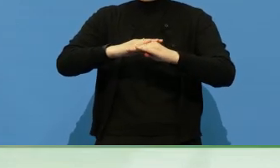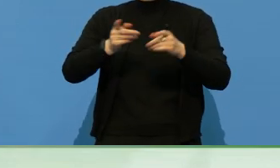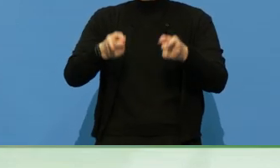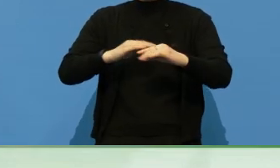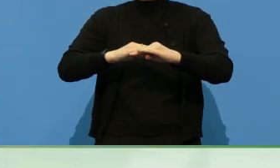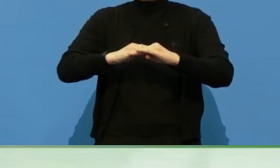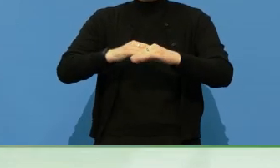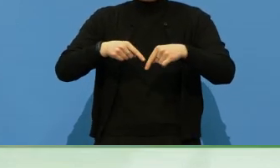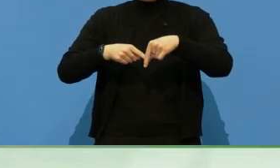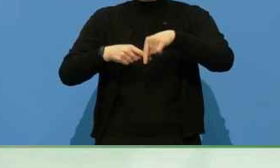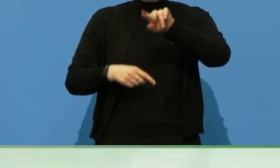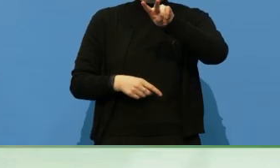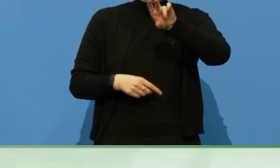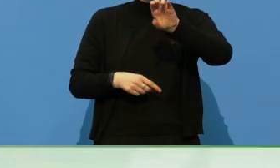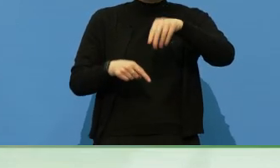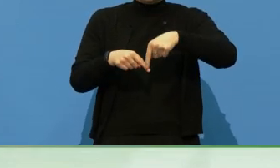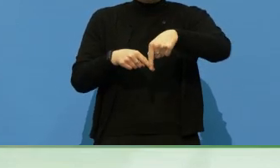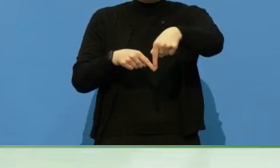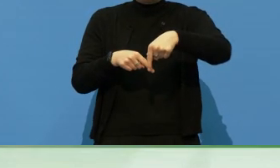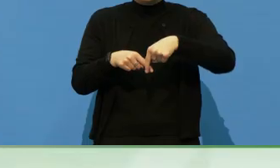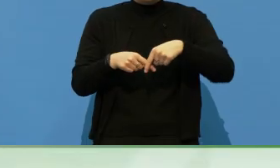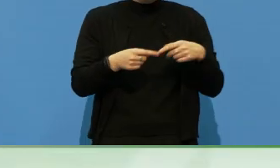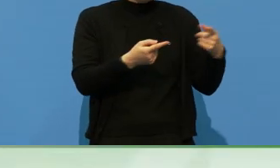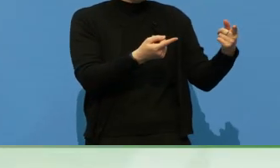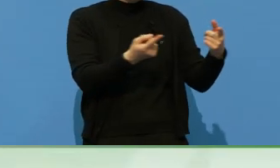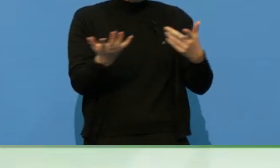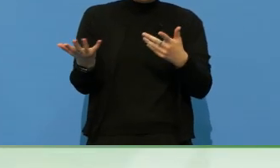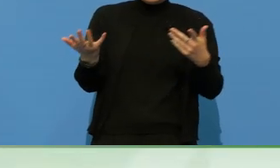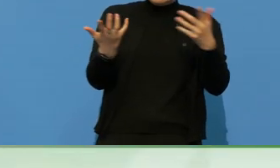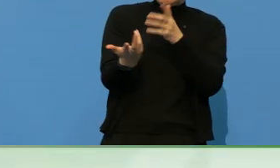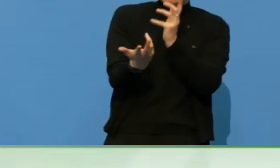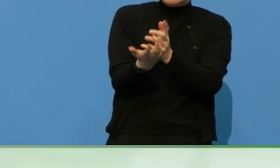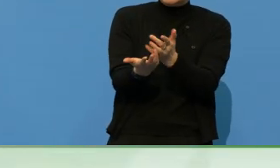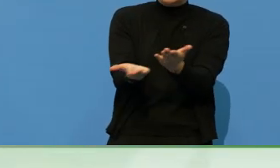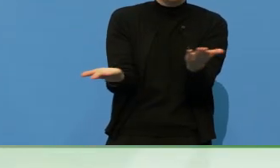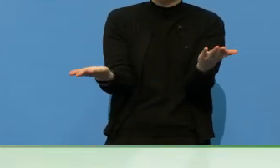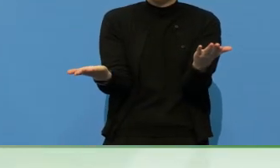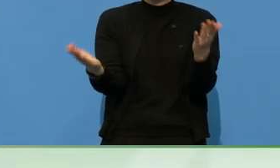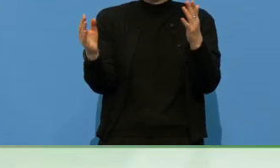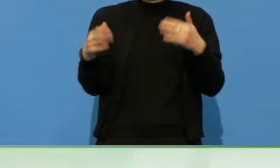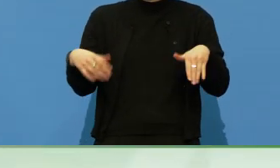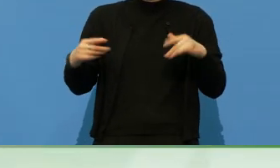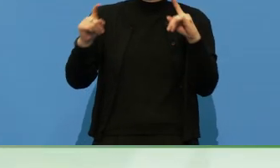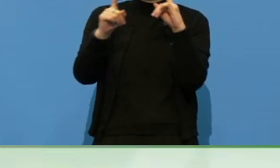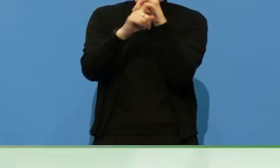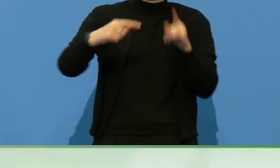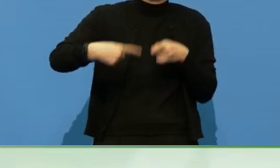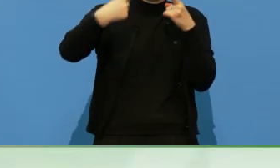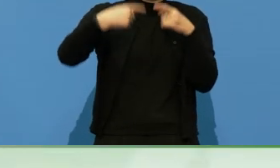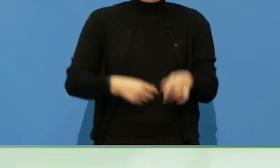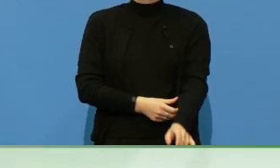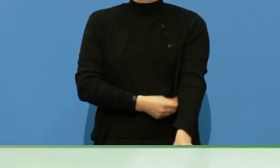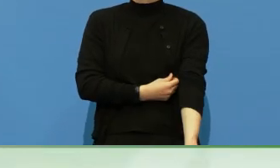perspective, it was a challenge for them to implement this kind of solutions, but it was a challenge